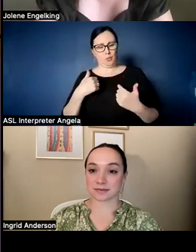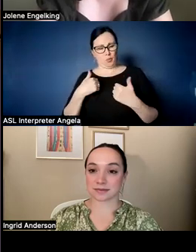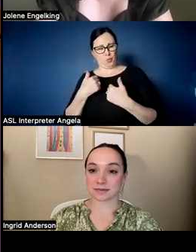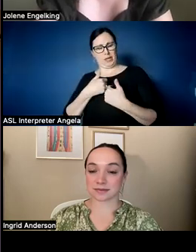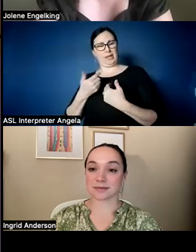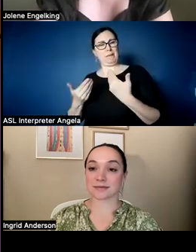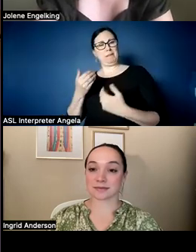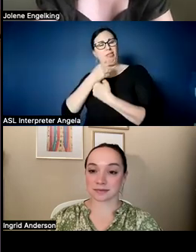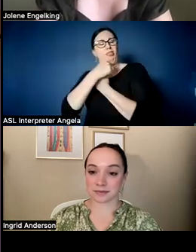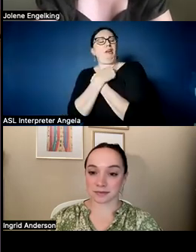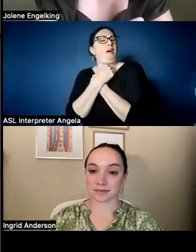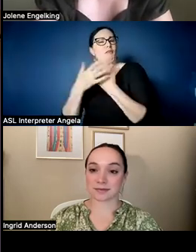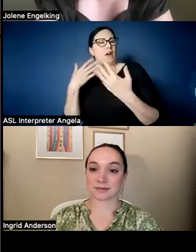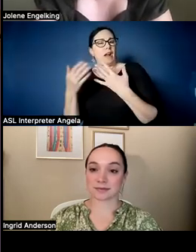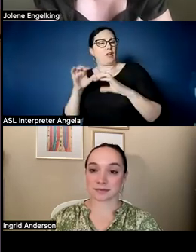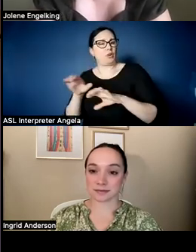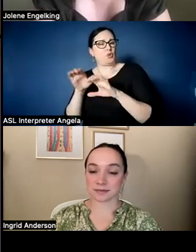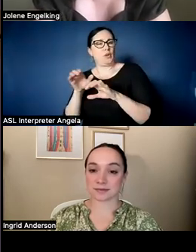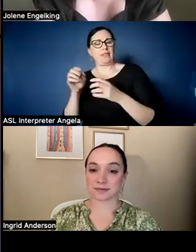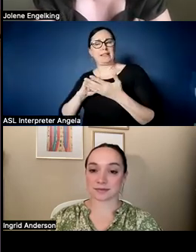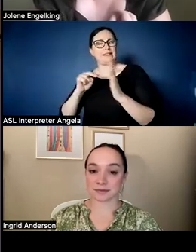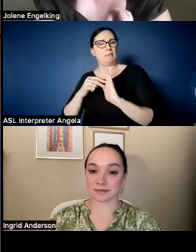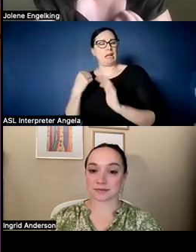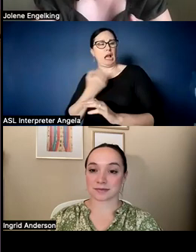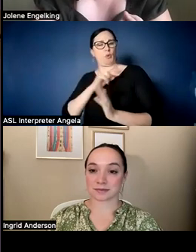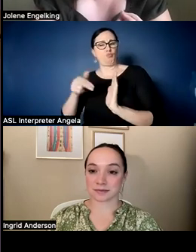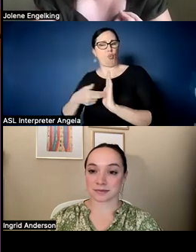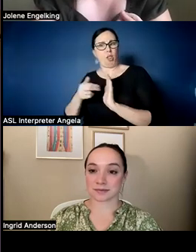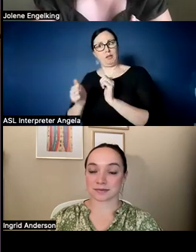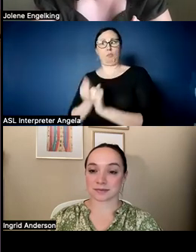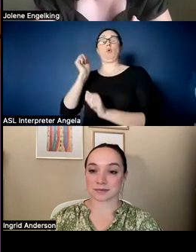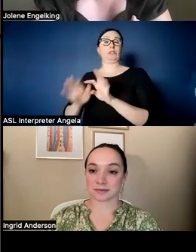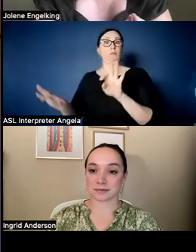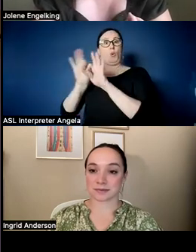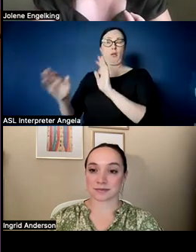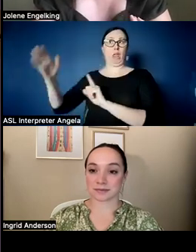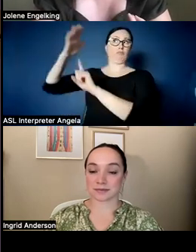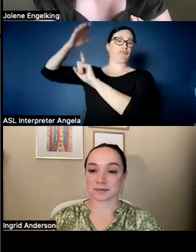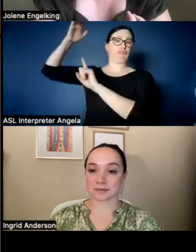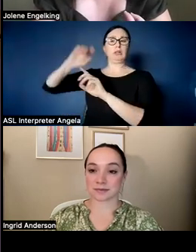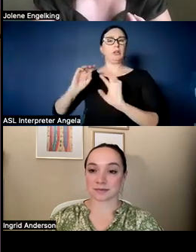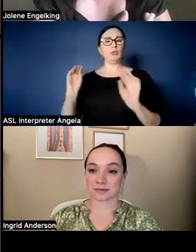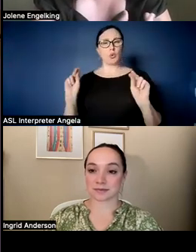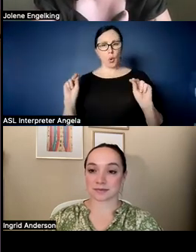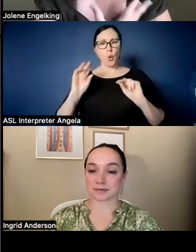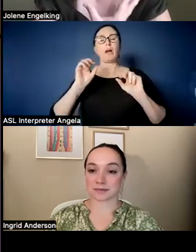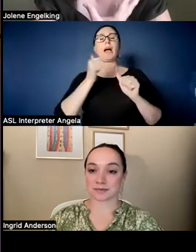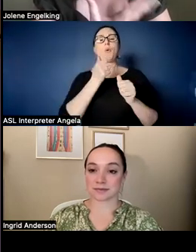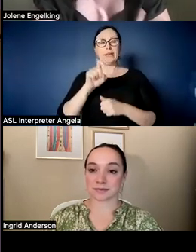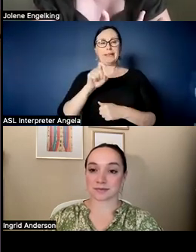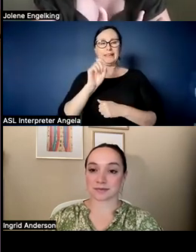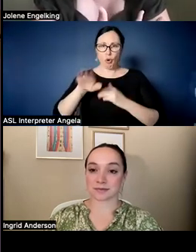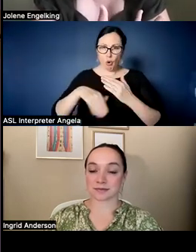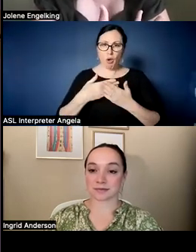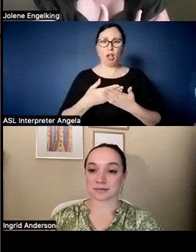most important, right? We need everybody in a community to make it thrive and be successful, just like we need everybody in our community and who could